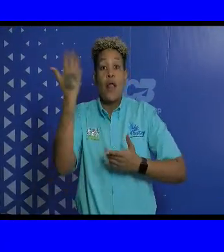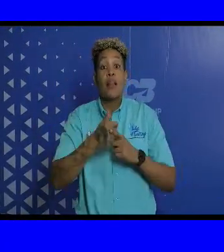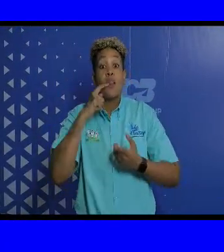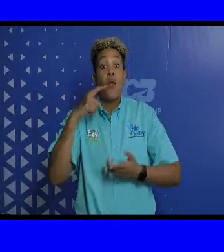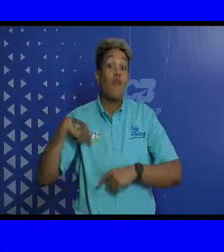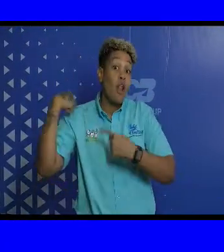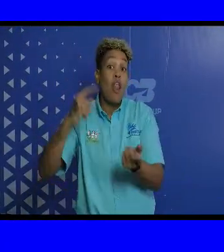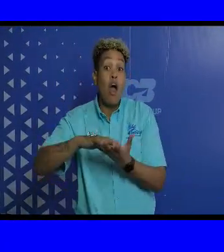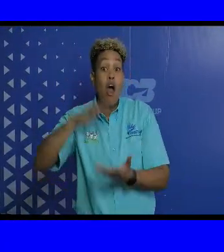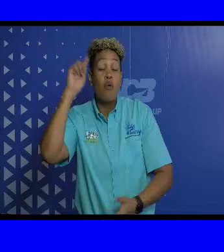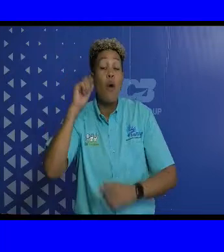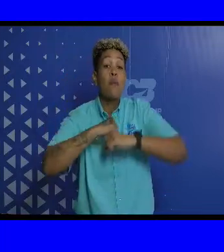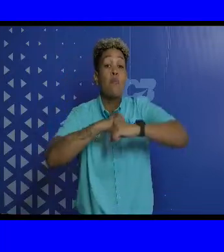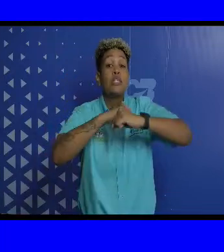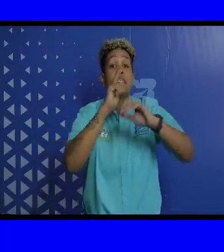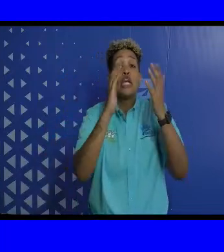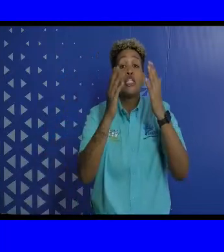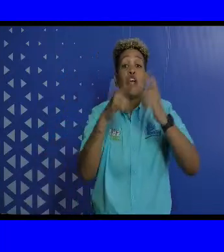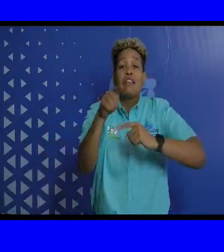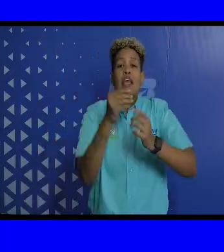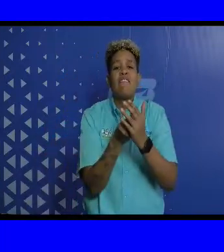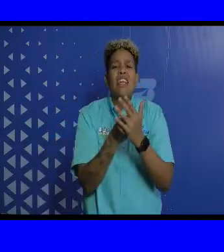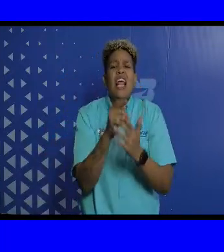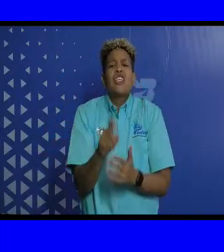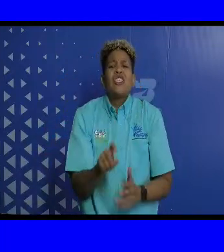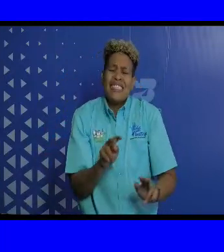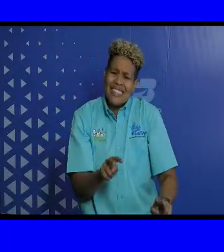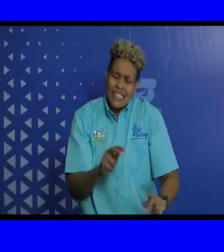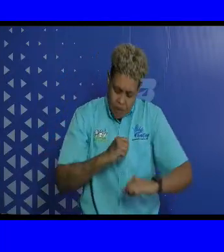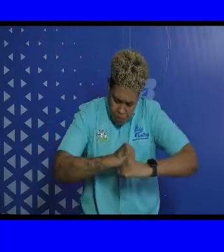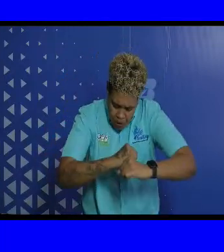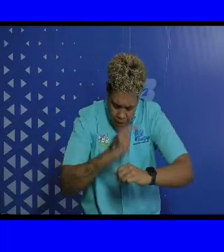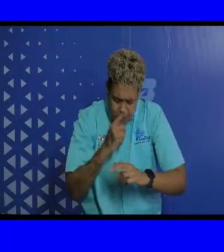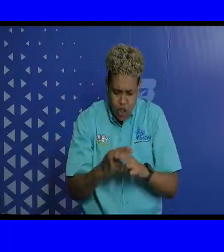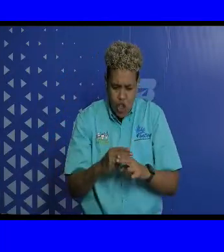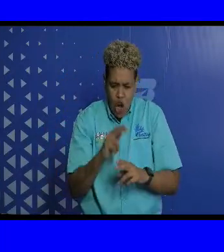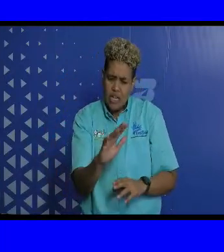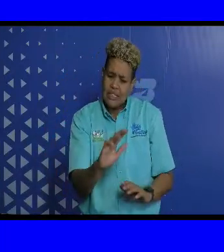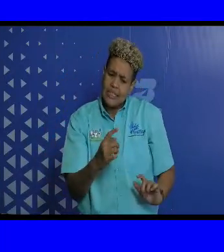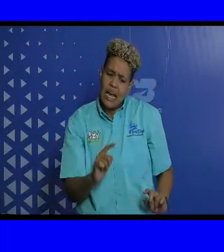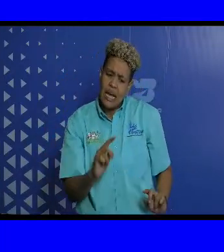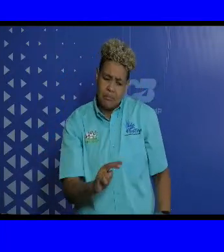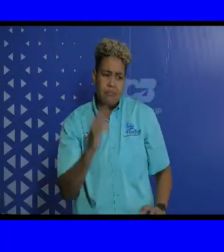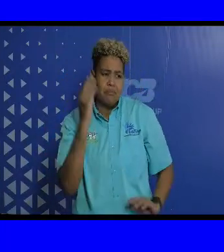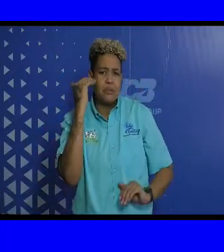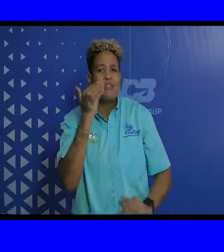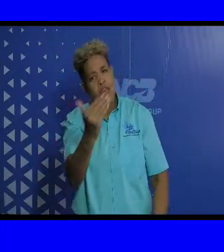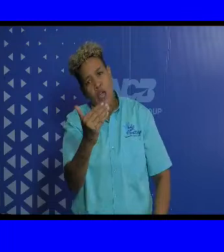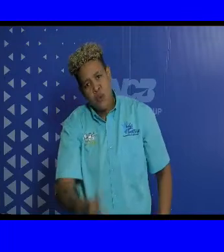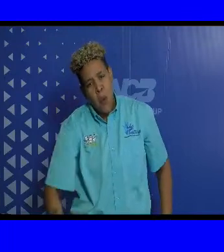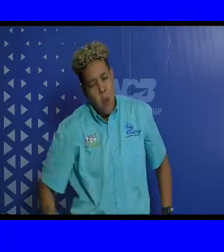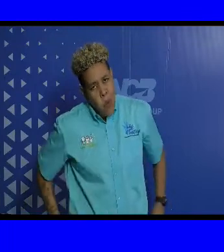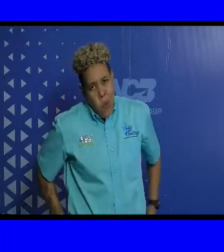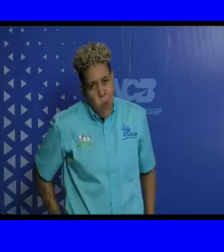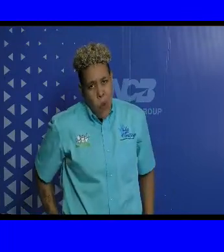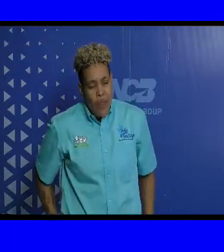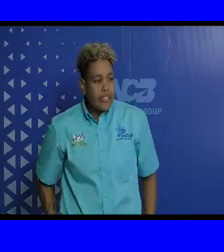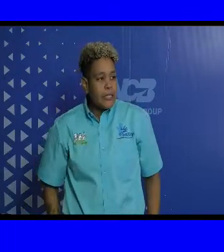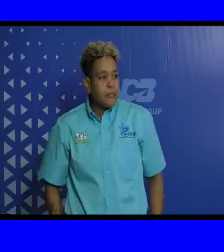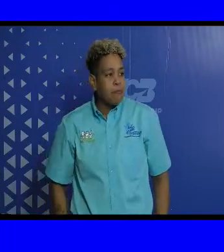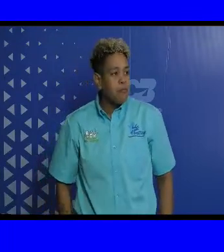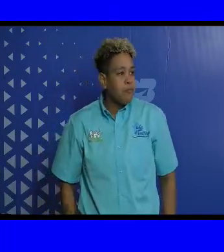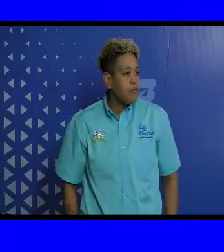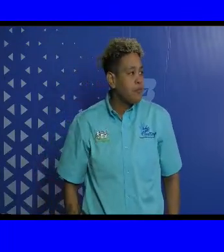while protecting and servicing their financial needs over the short term. Thank you.